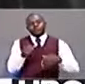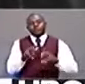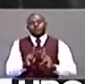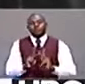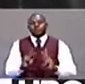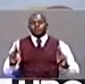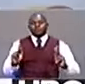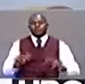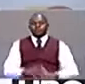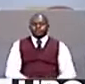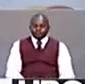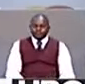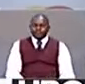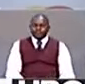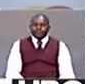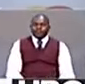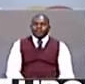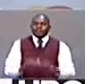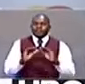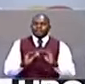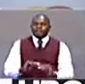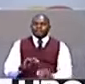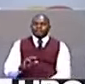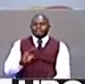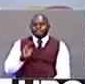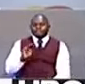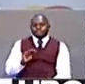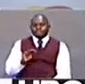peace. Thank you, Honourable Mahmoud.